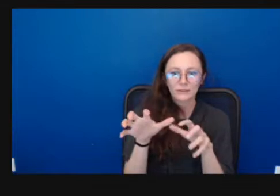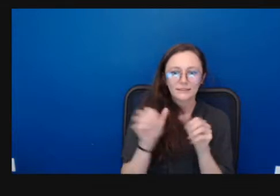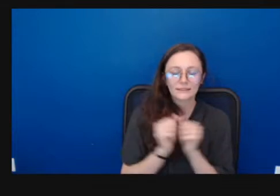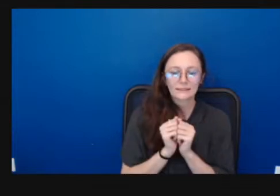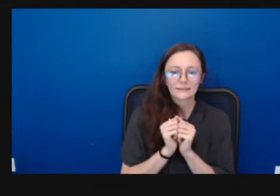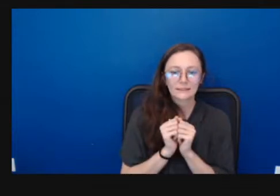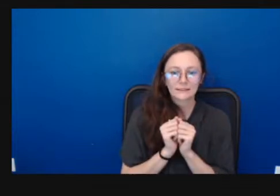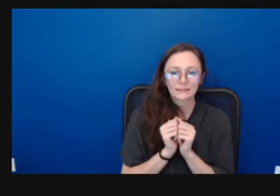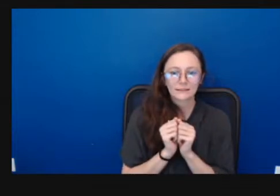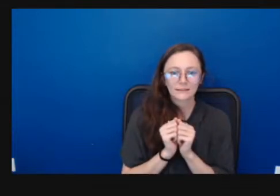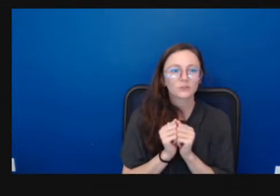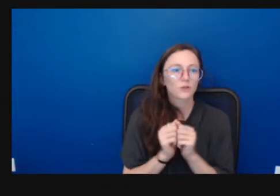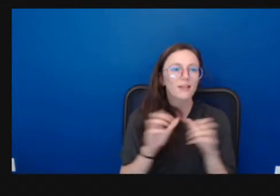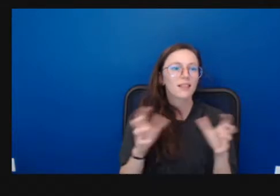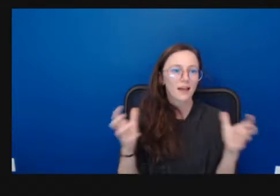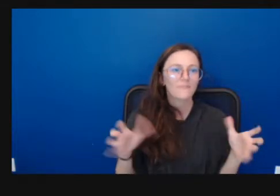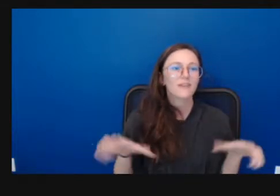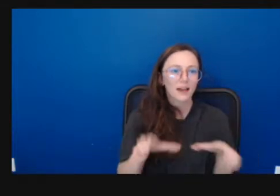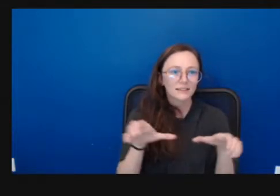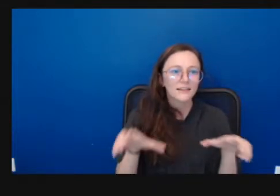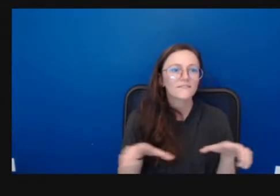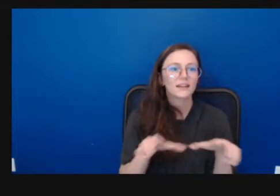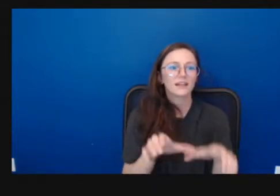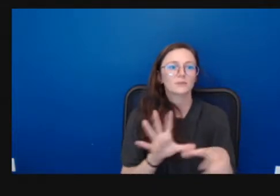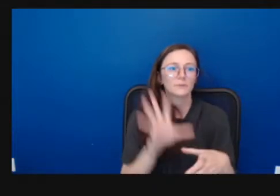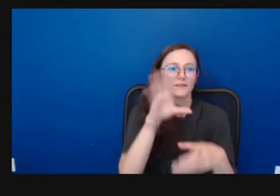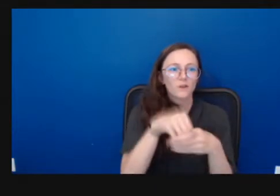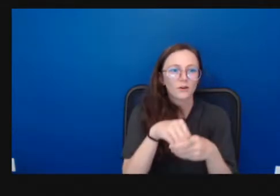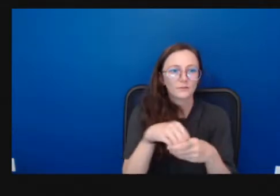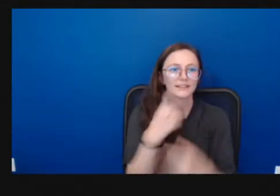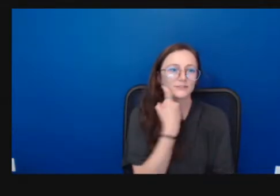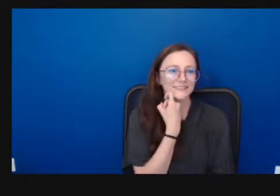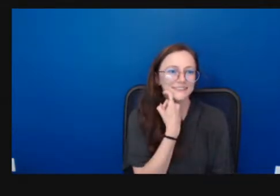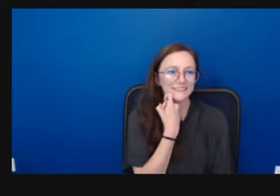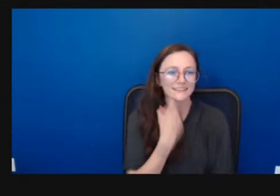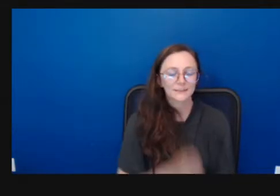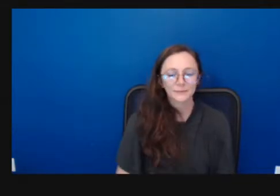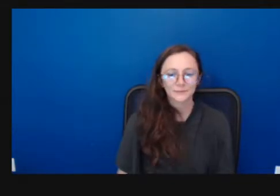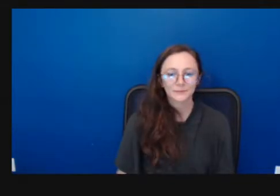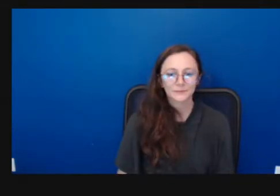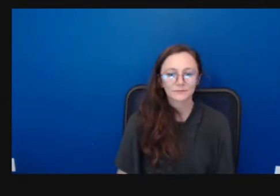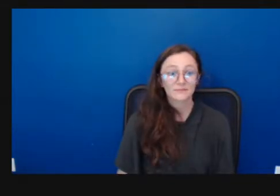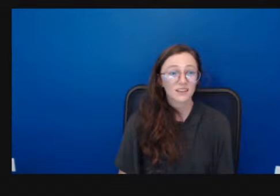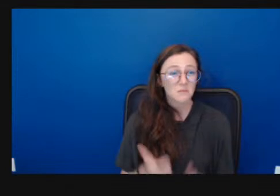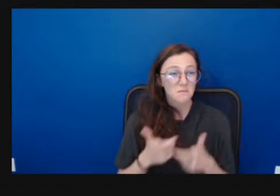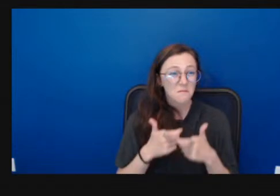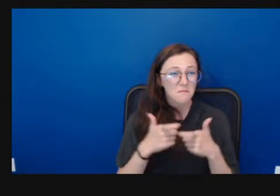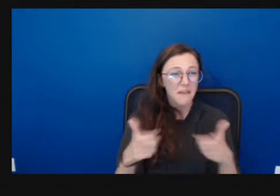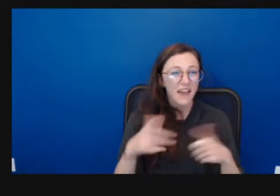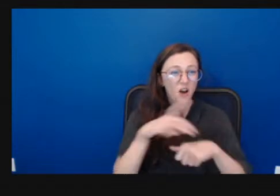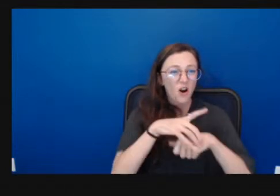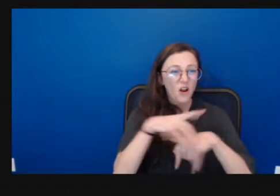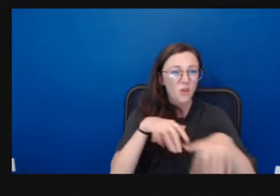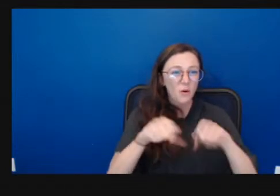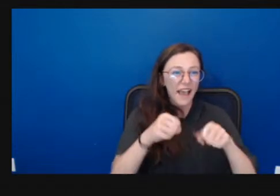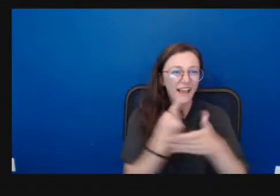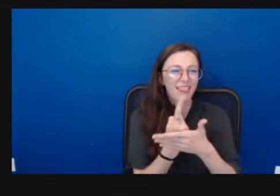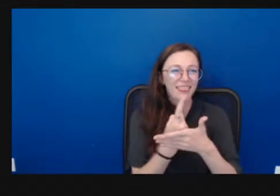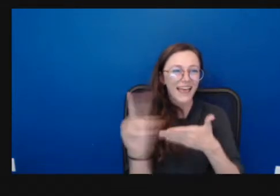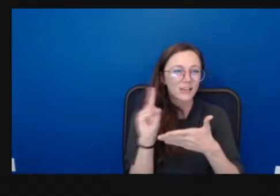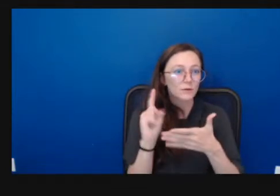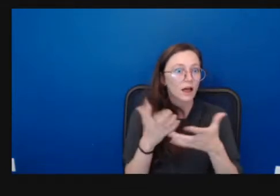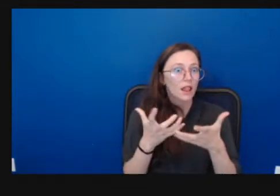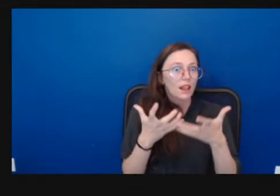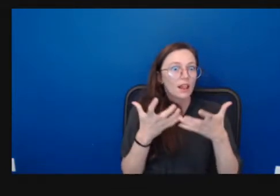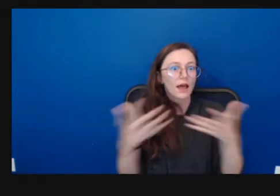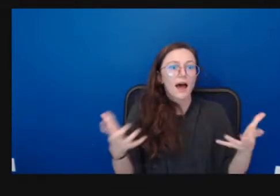here. But yeah, big earthquake last week caused a lot of chatter. Go ahead. Yeah, definitely. No, and we're